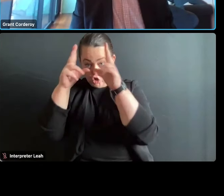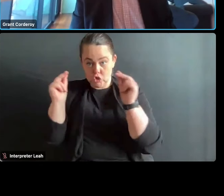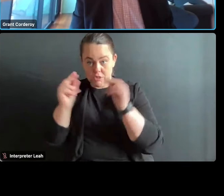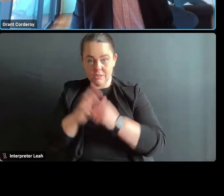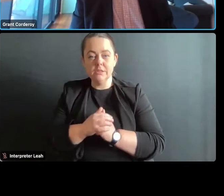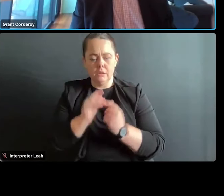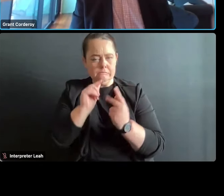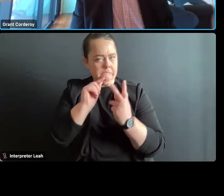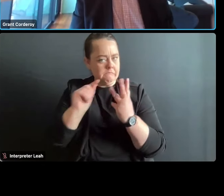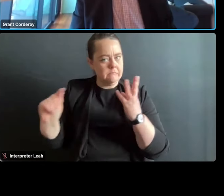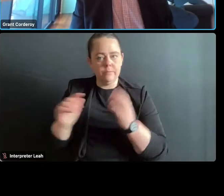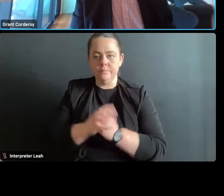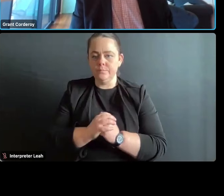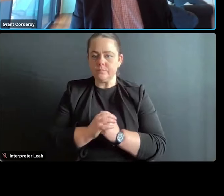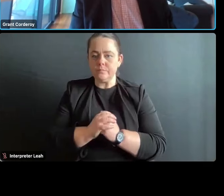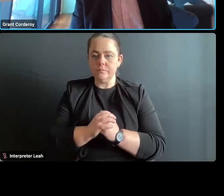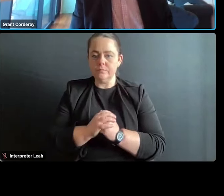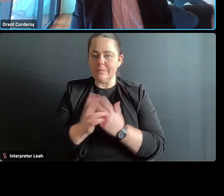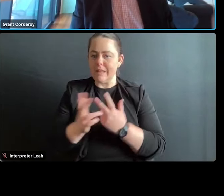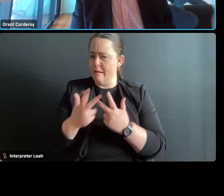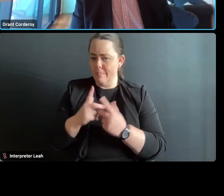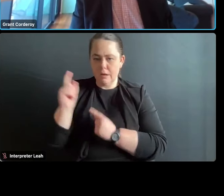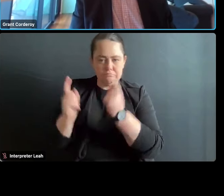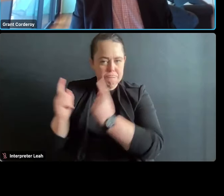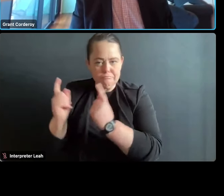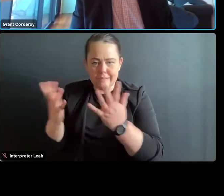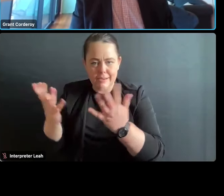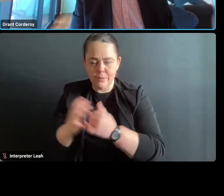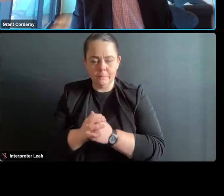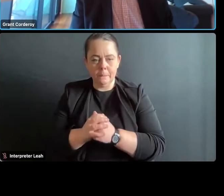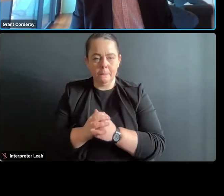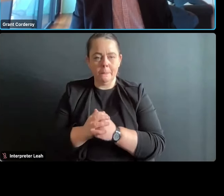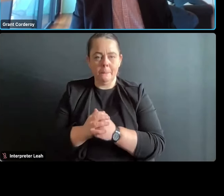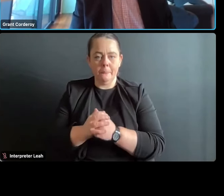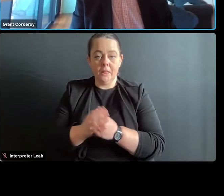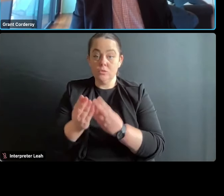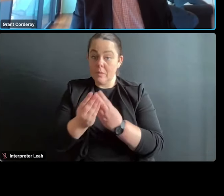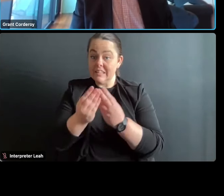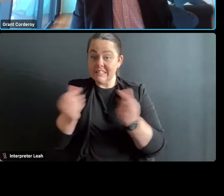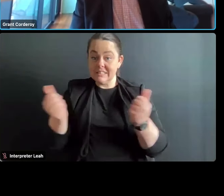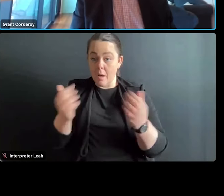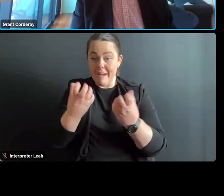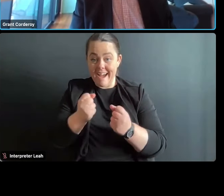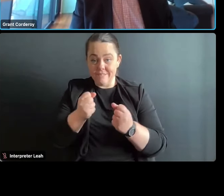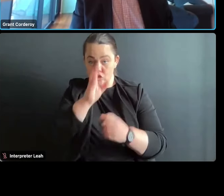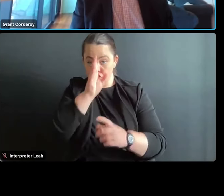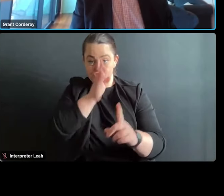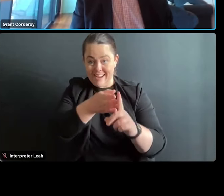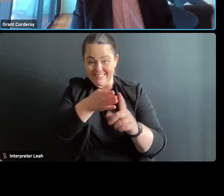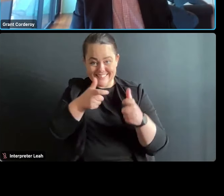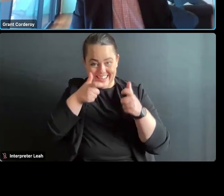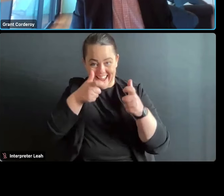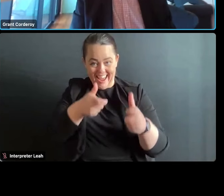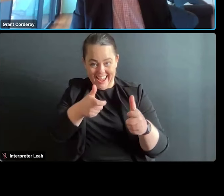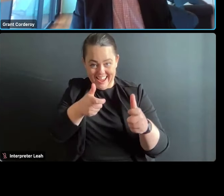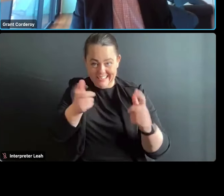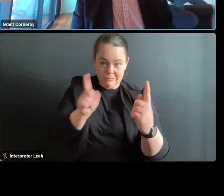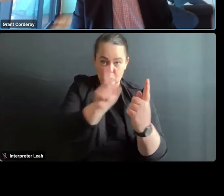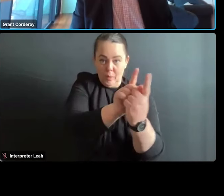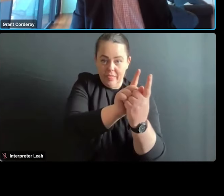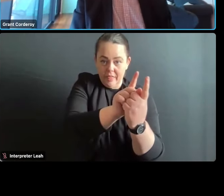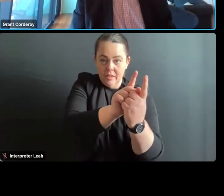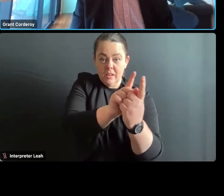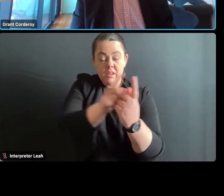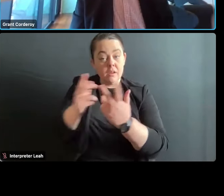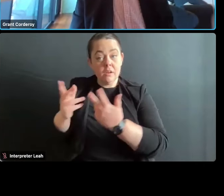and other services that aren't related to direct care. So care manager is a good example. When they're performing